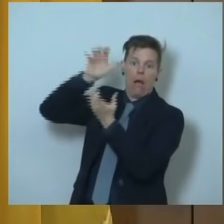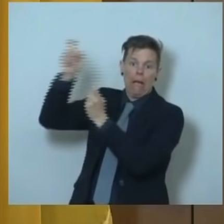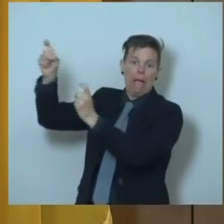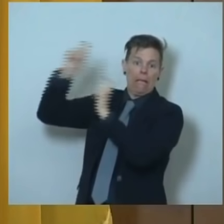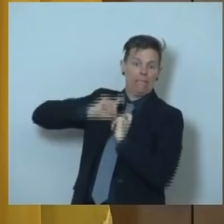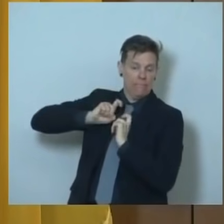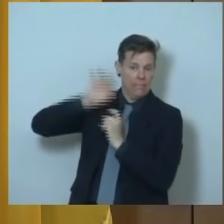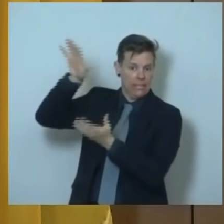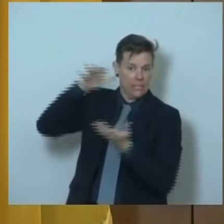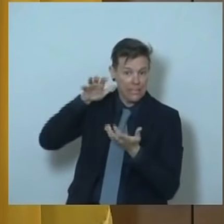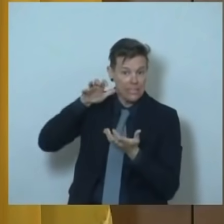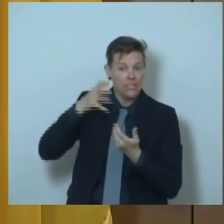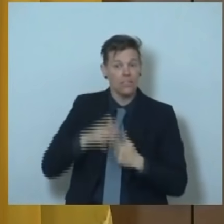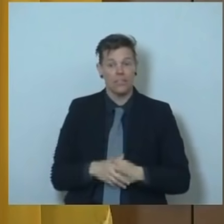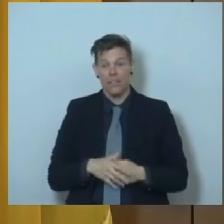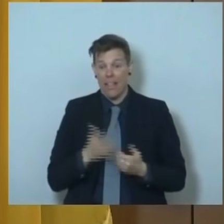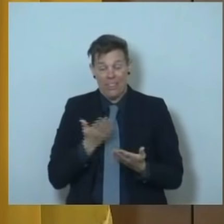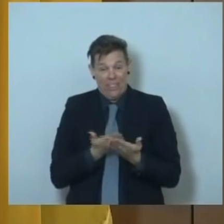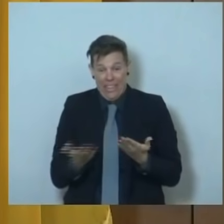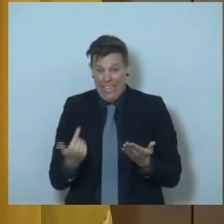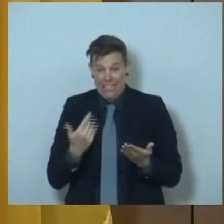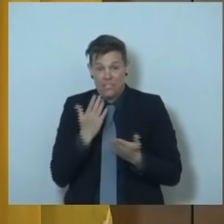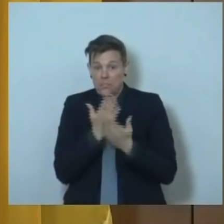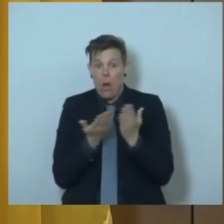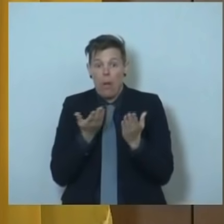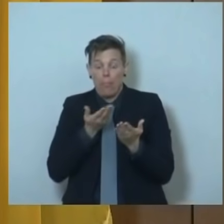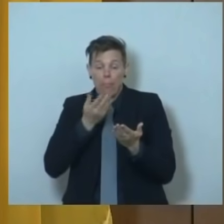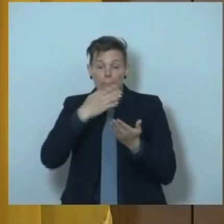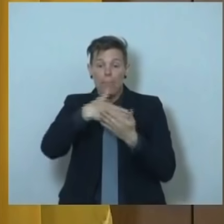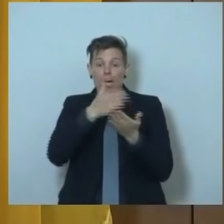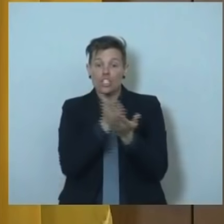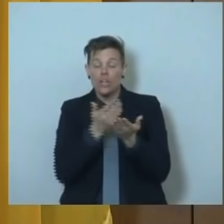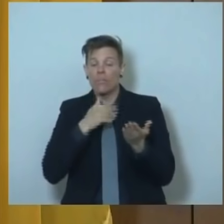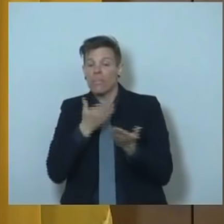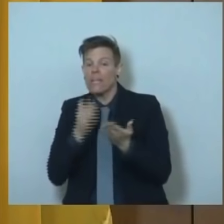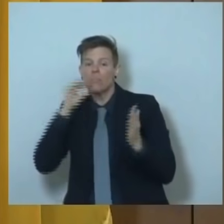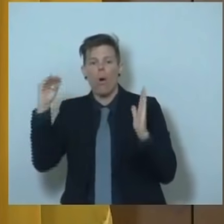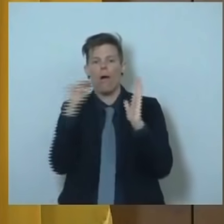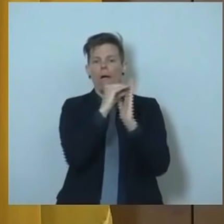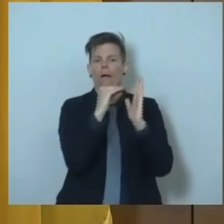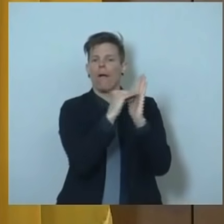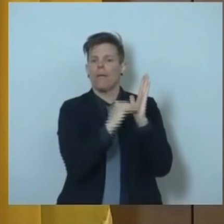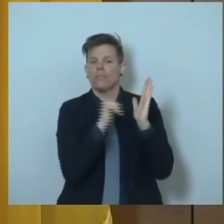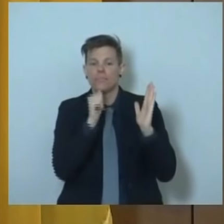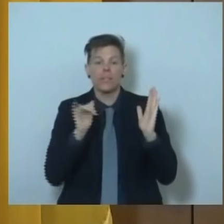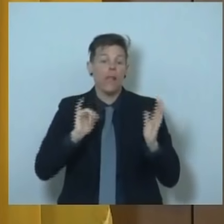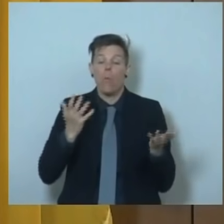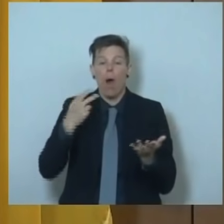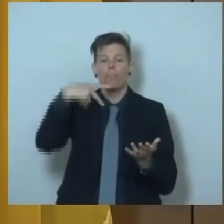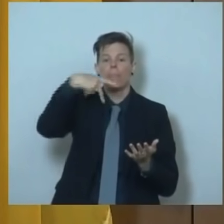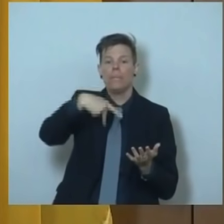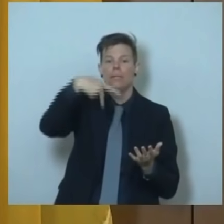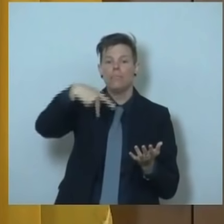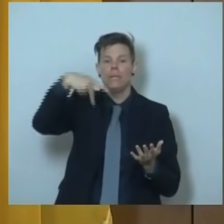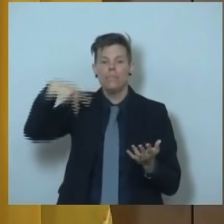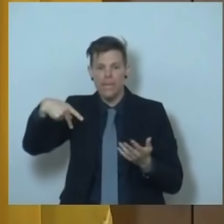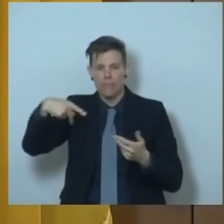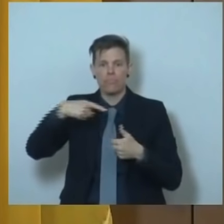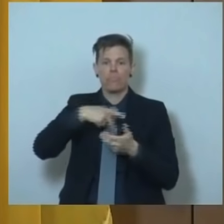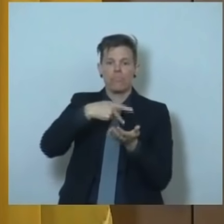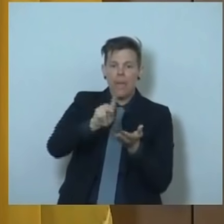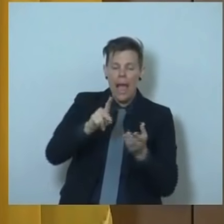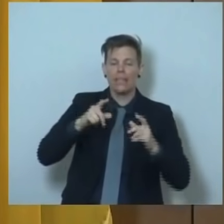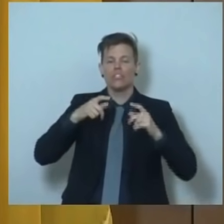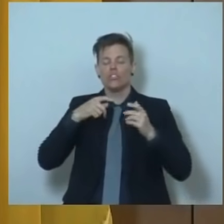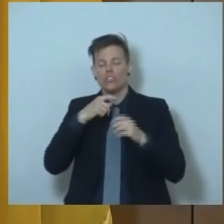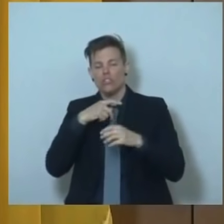in the budget, which would be things like a state PPP program, a paycheck protection program